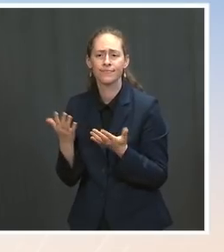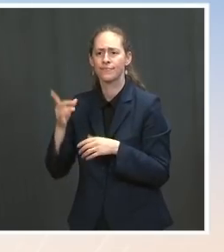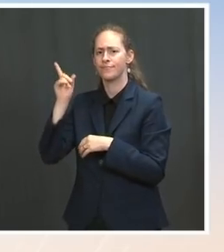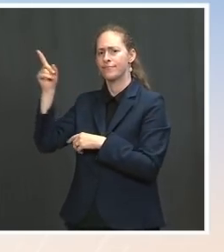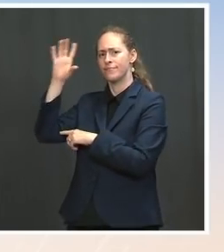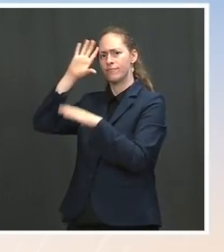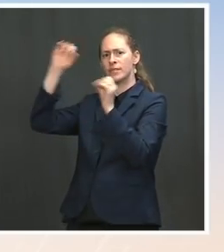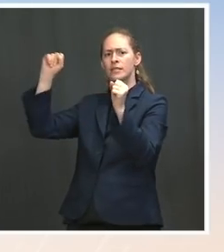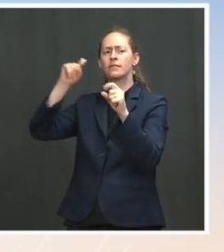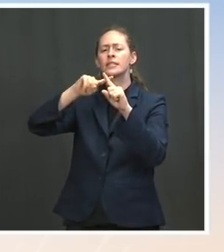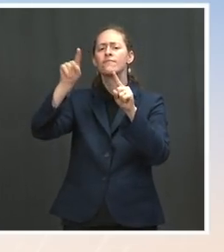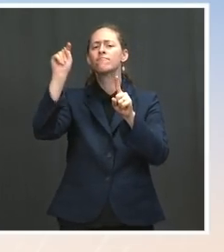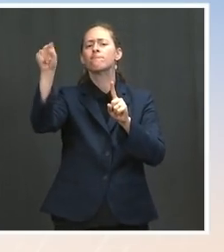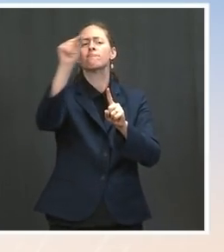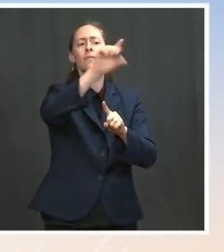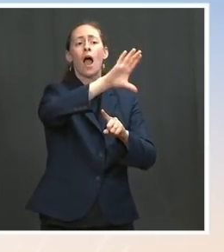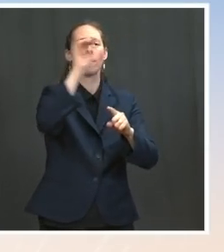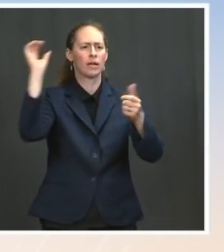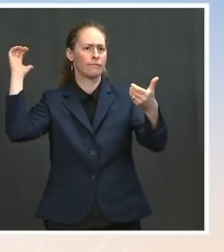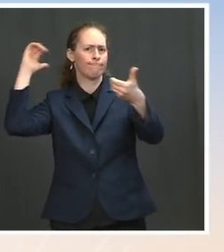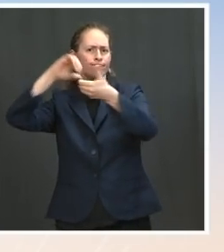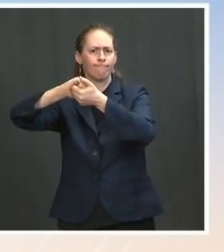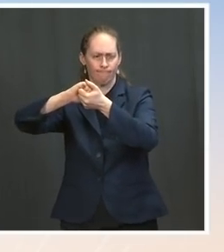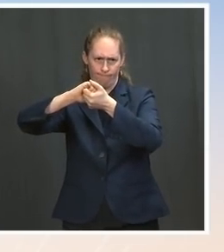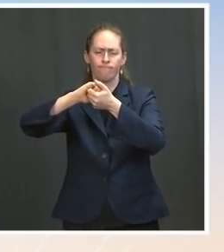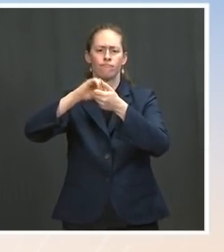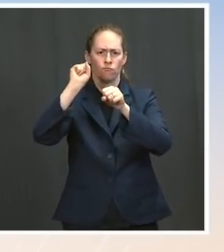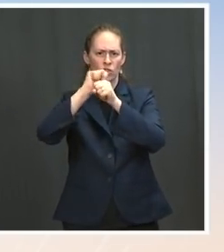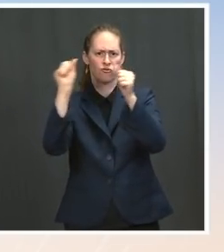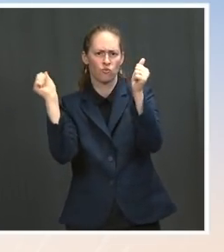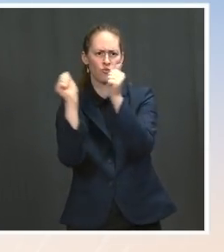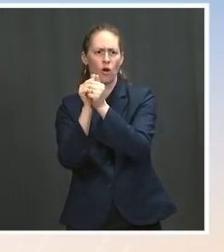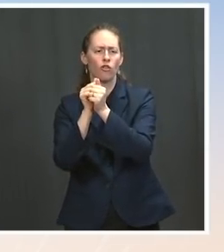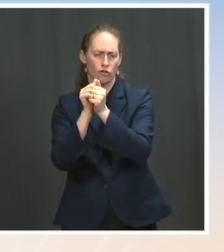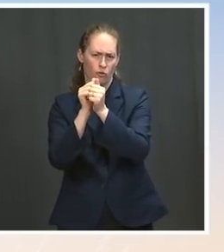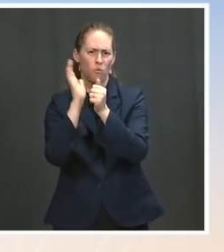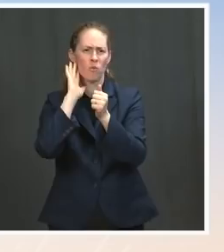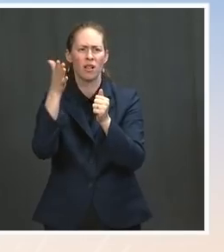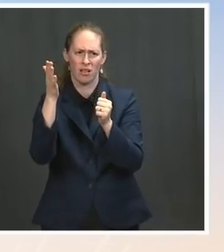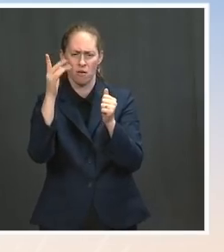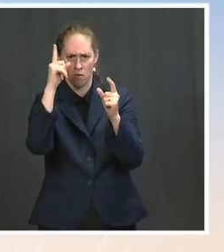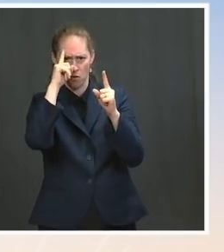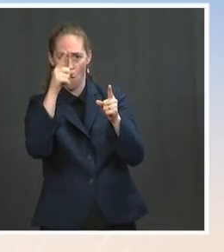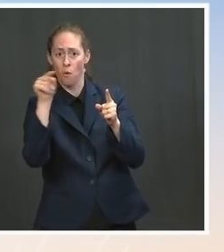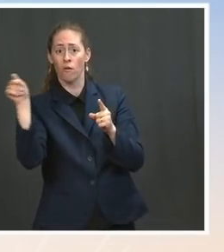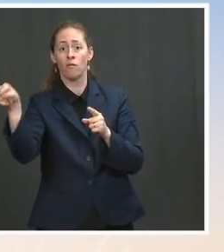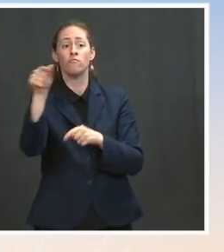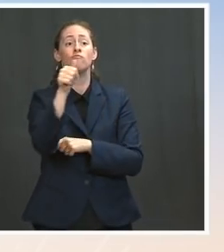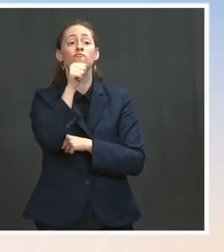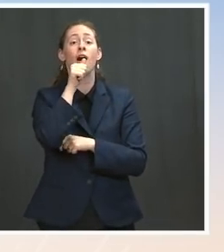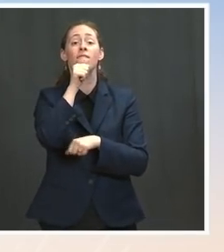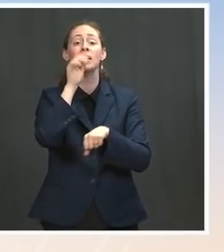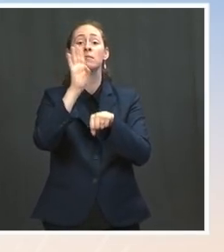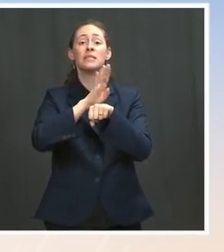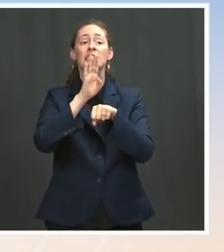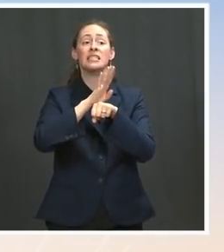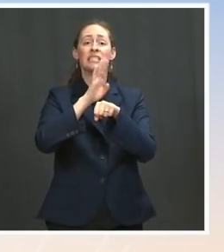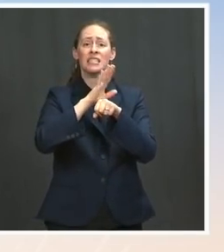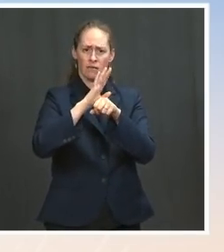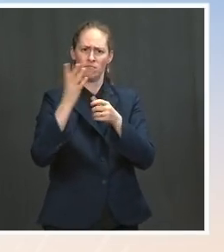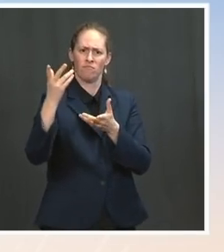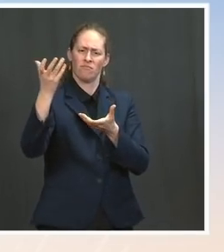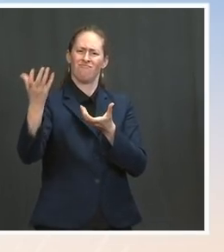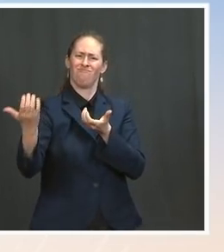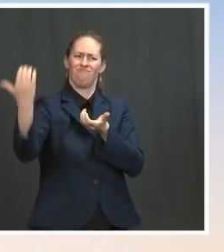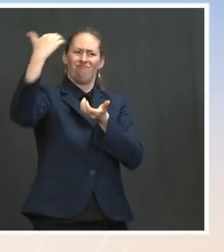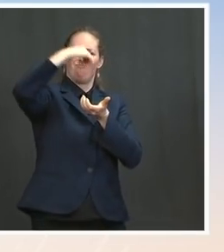in working to find best practices, ensuring that private sector entities have a seat at the table and we can work in close coordination.